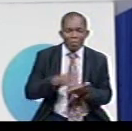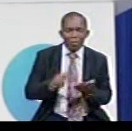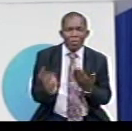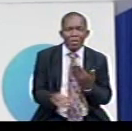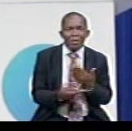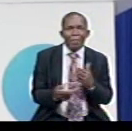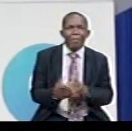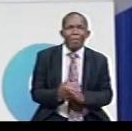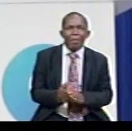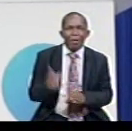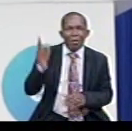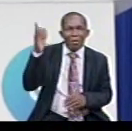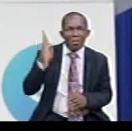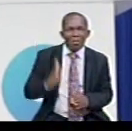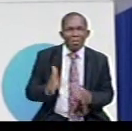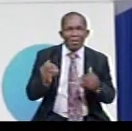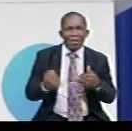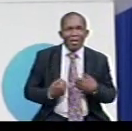God has been good to us.